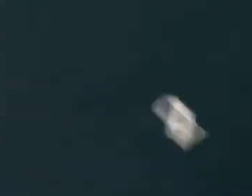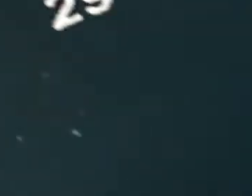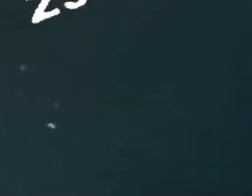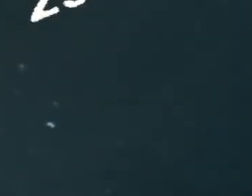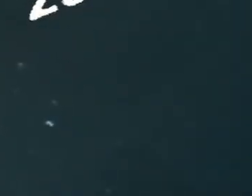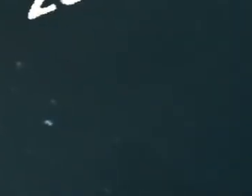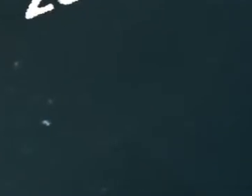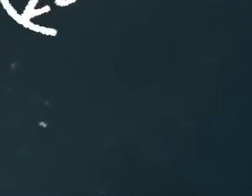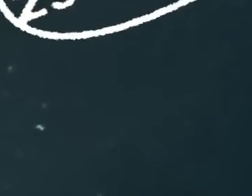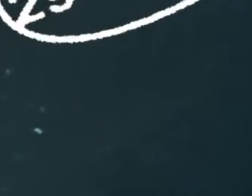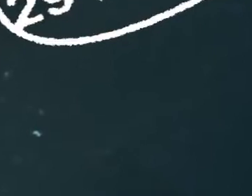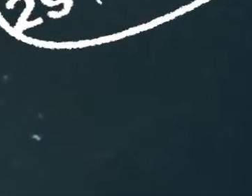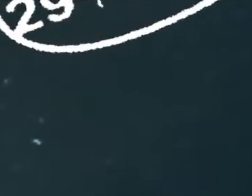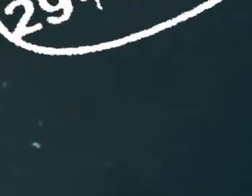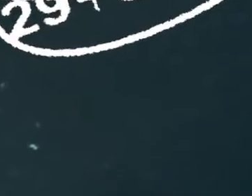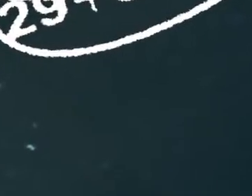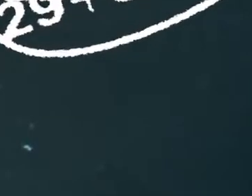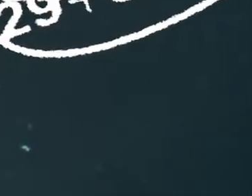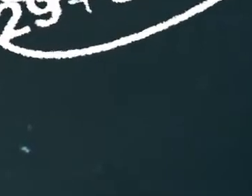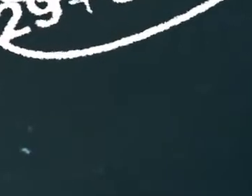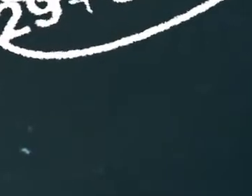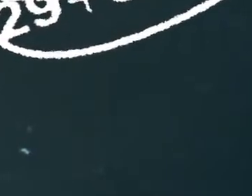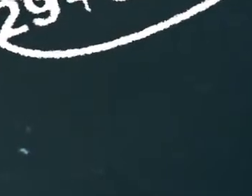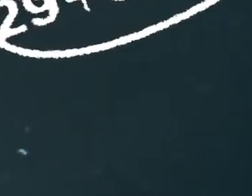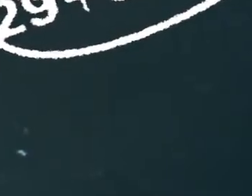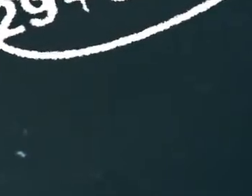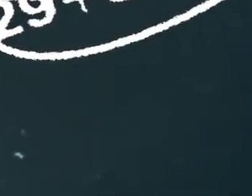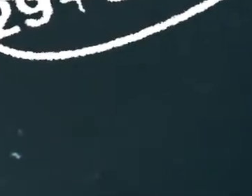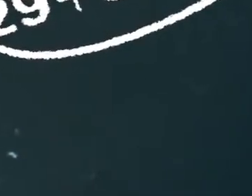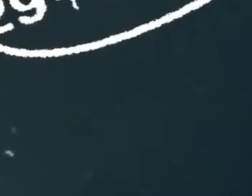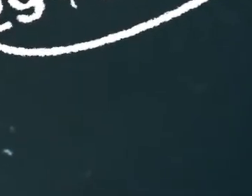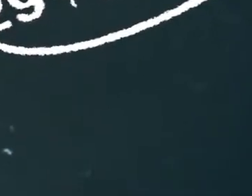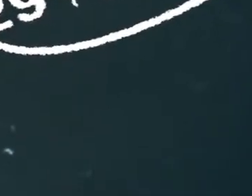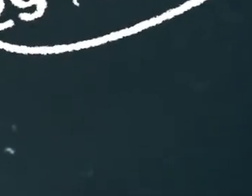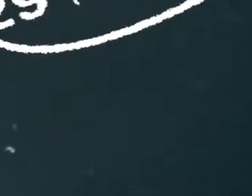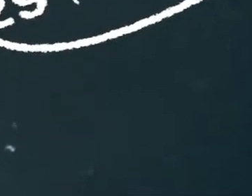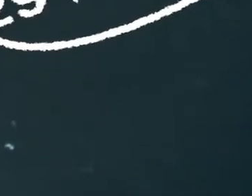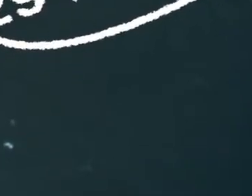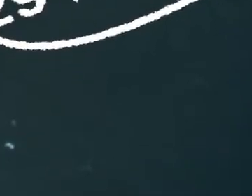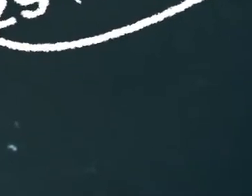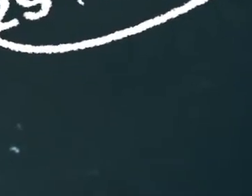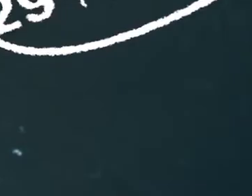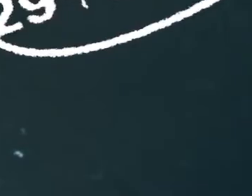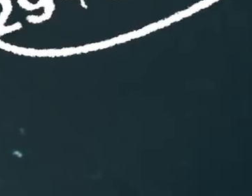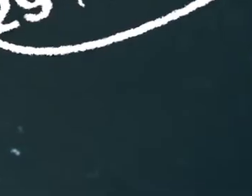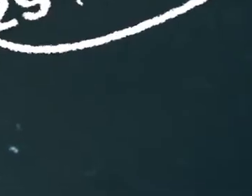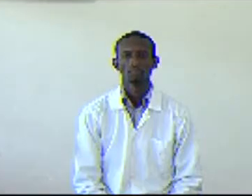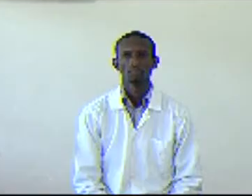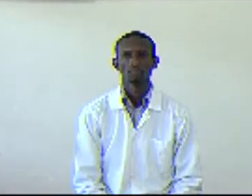Welcome to Study Time, a televised home learning program produced by Rwanda Education